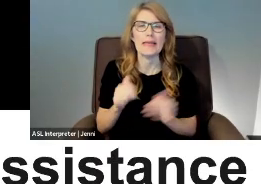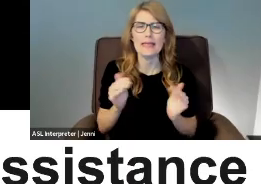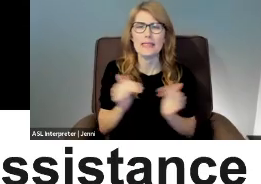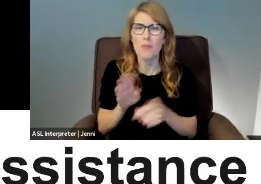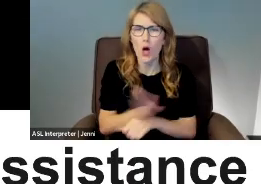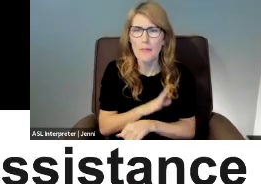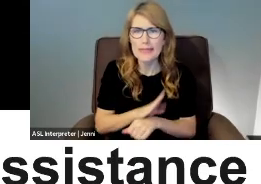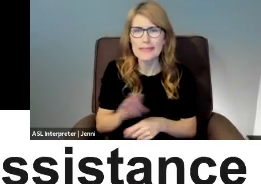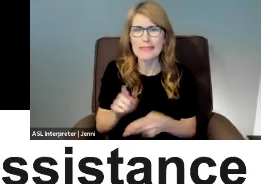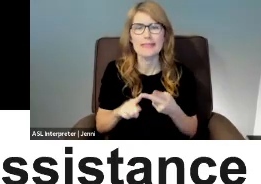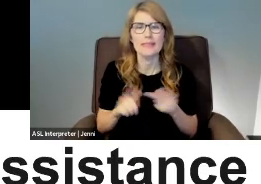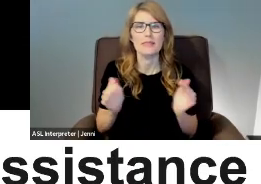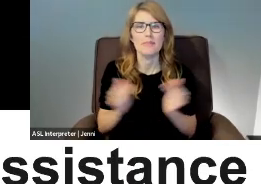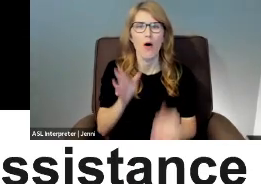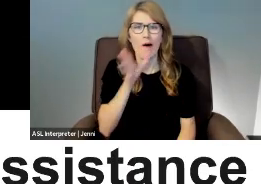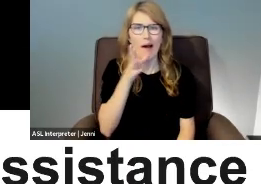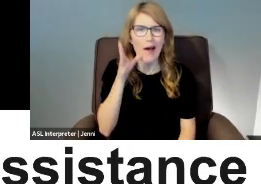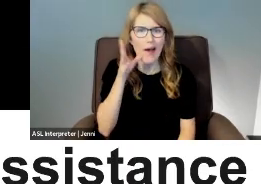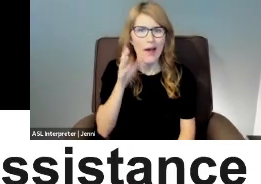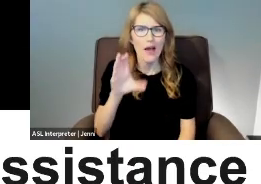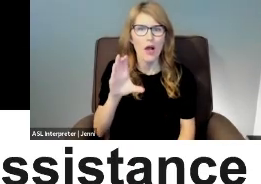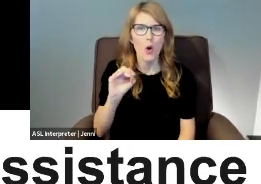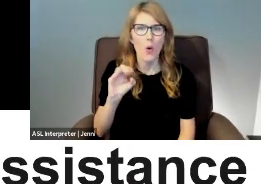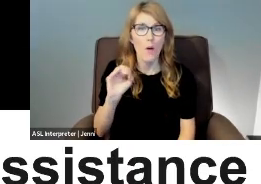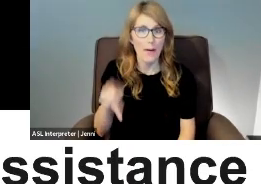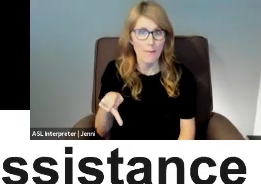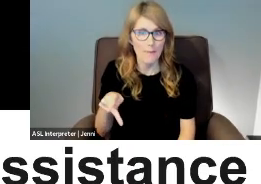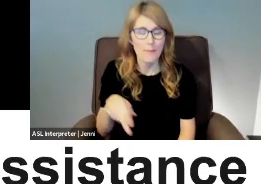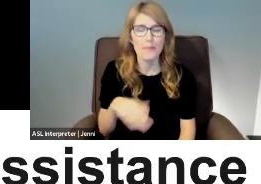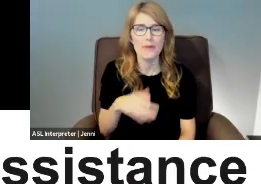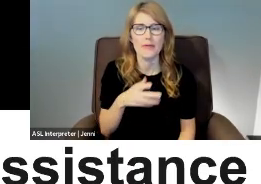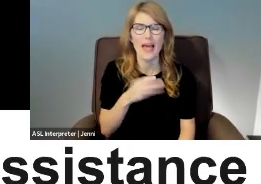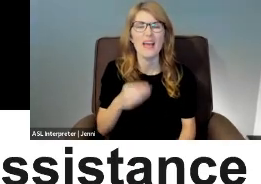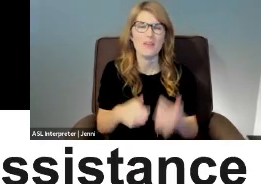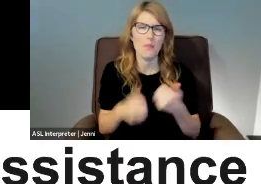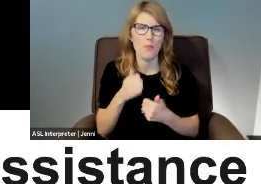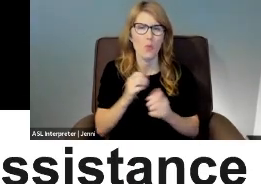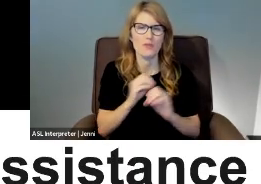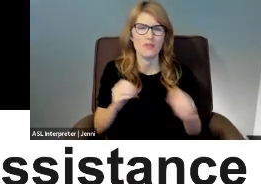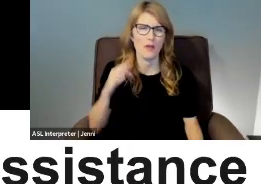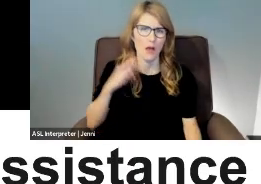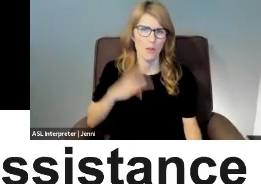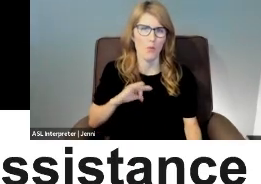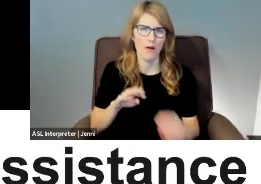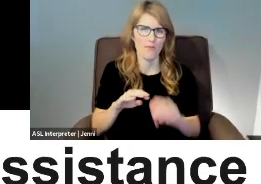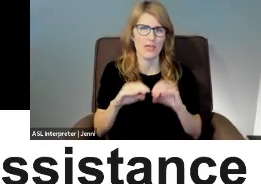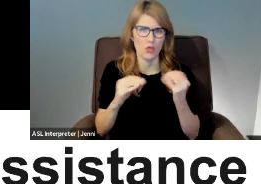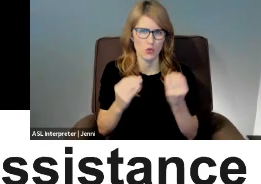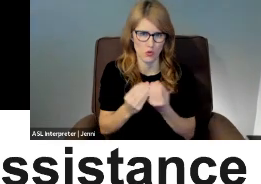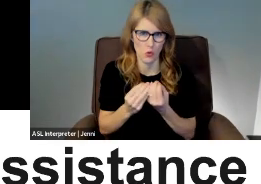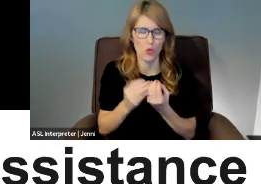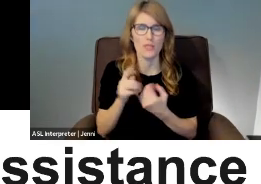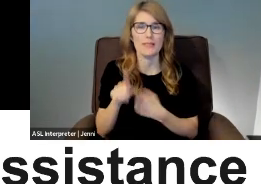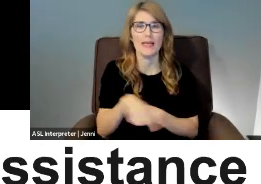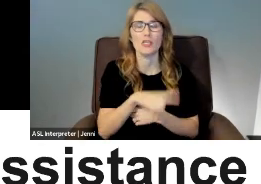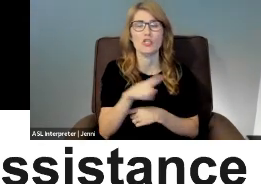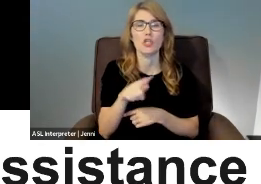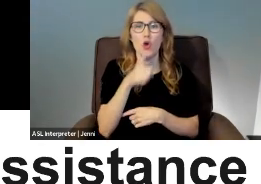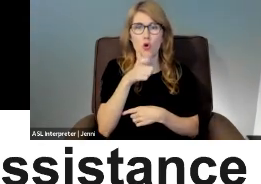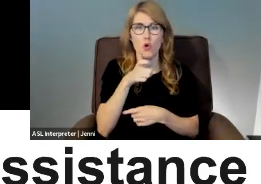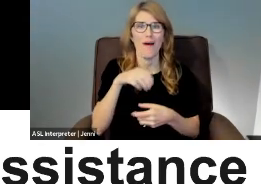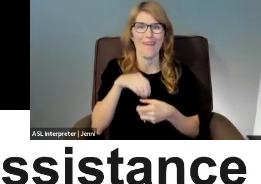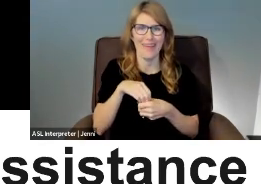small agricultural co-ops, and most nonprofit organizations that are located in a